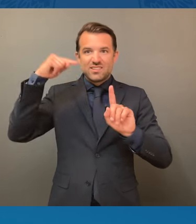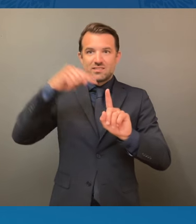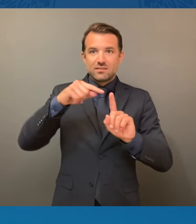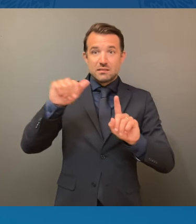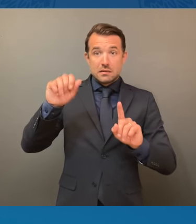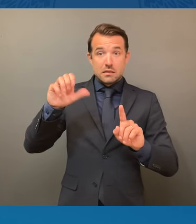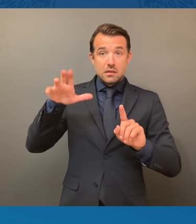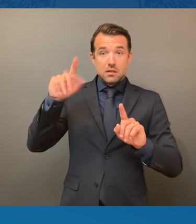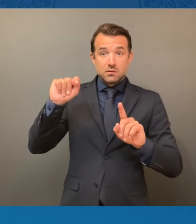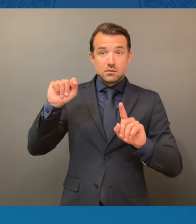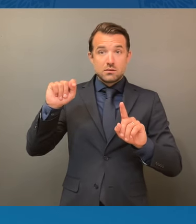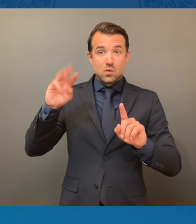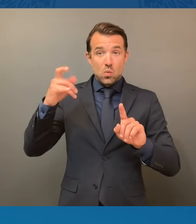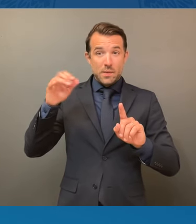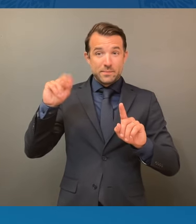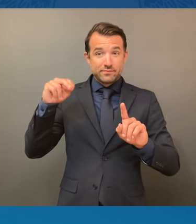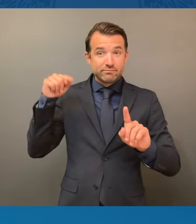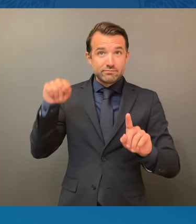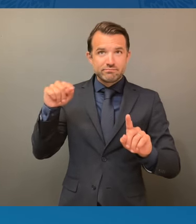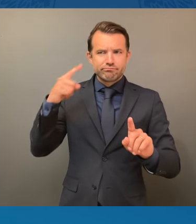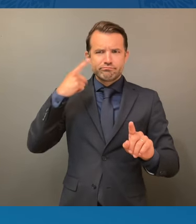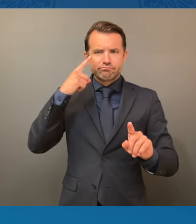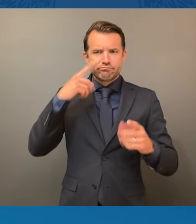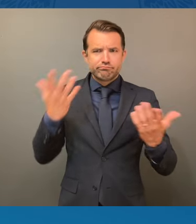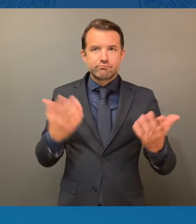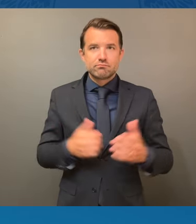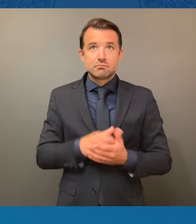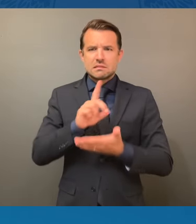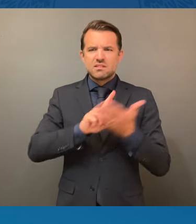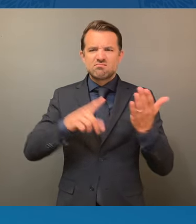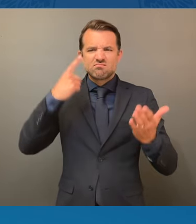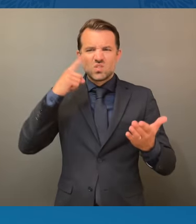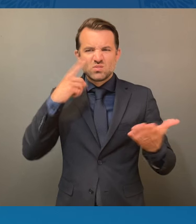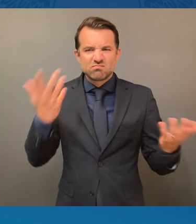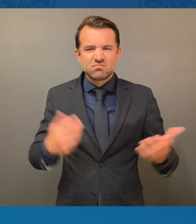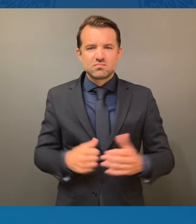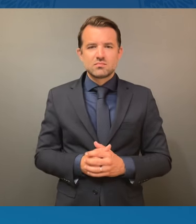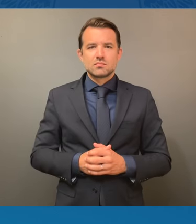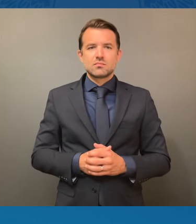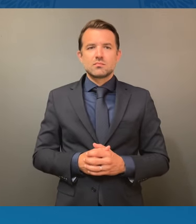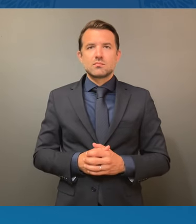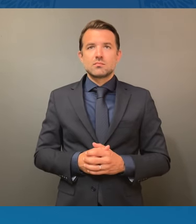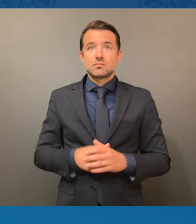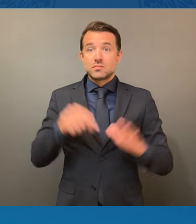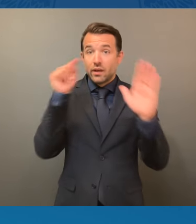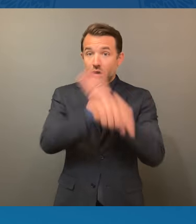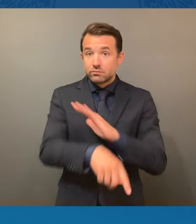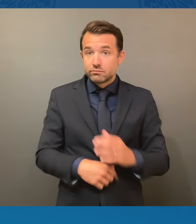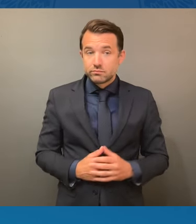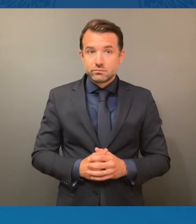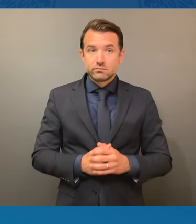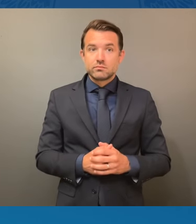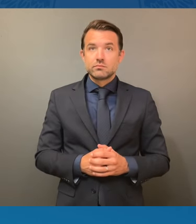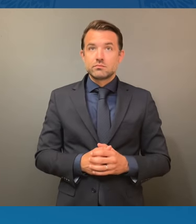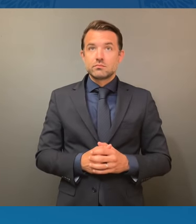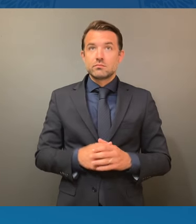design is to kill a lot